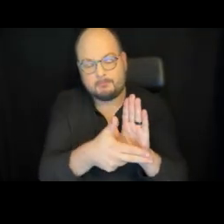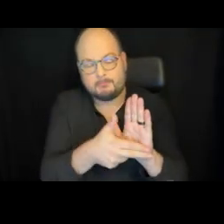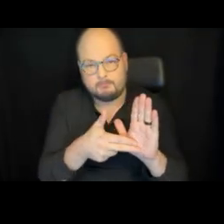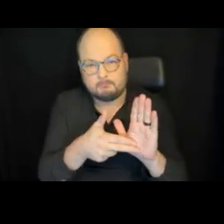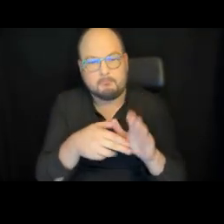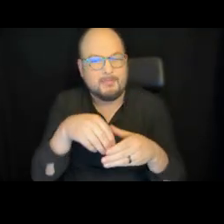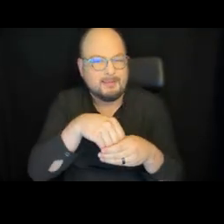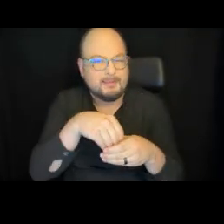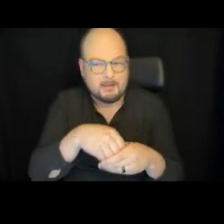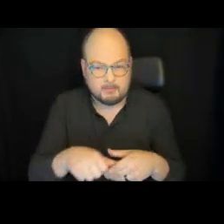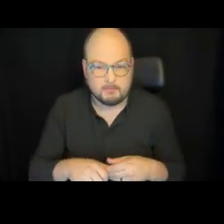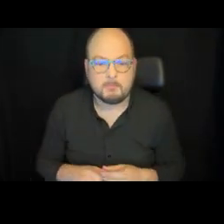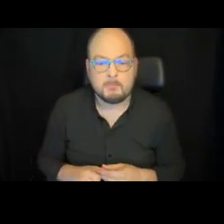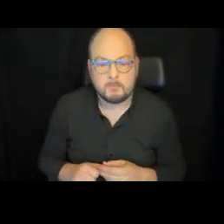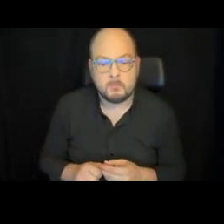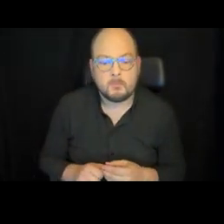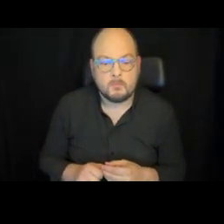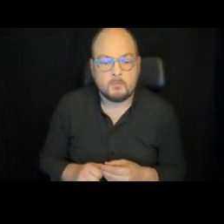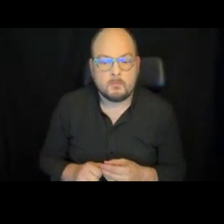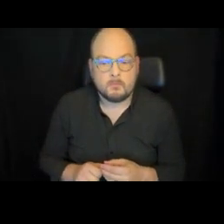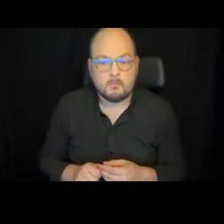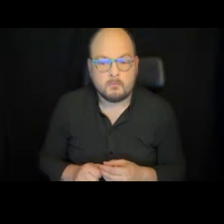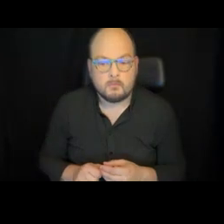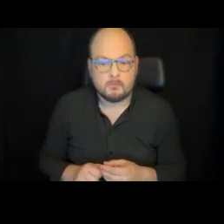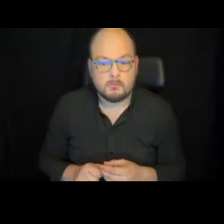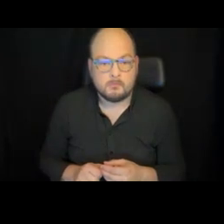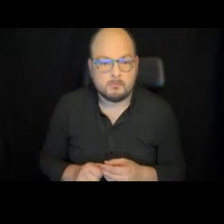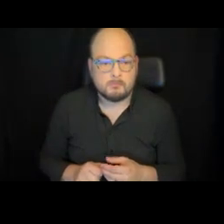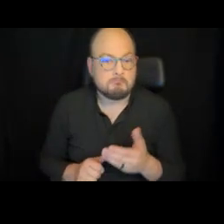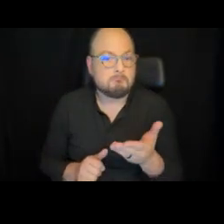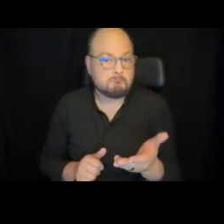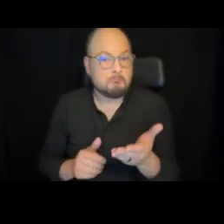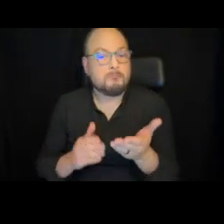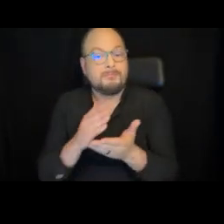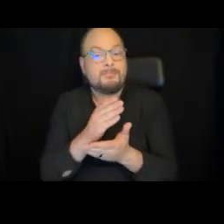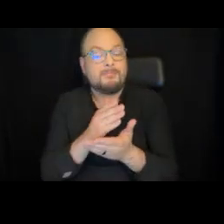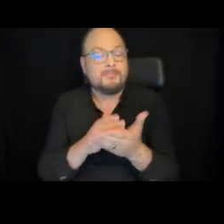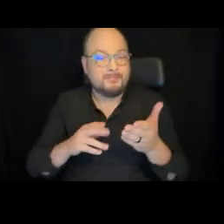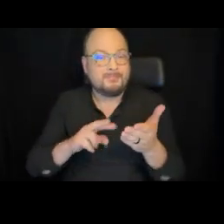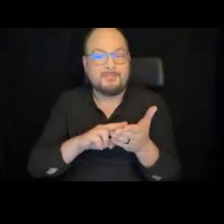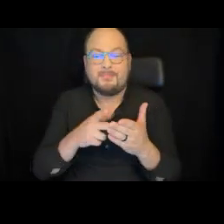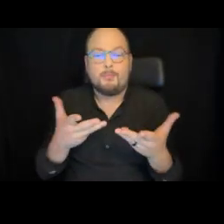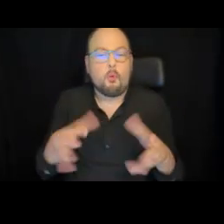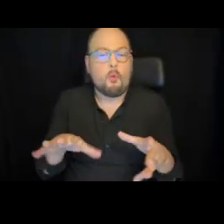Adaptable base cabinets, self-storing hardware.